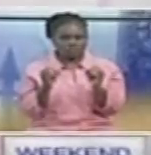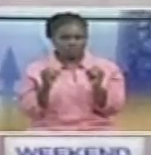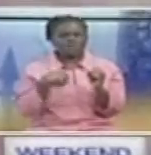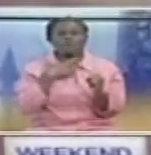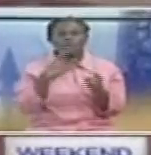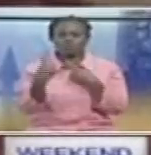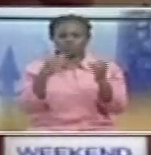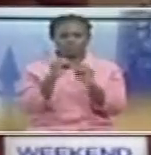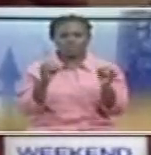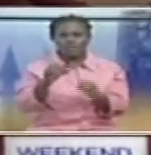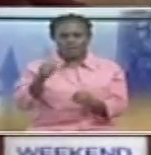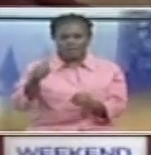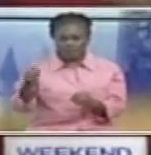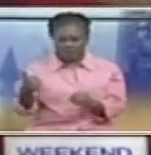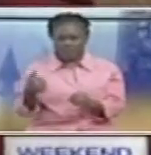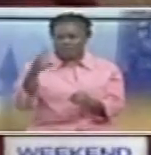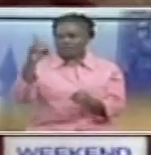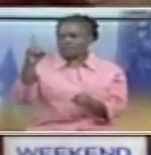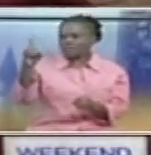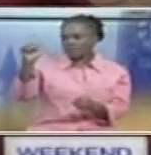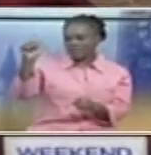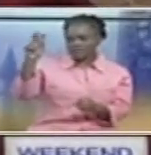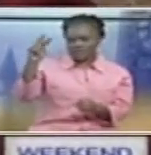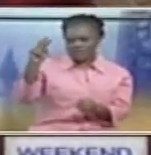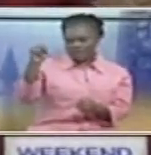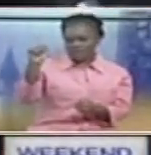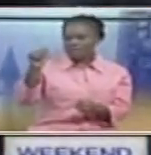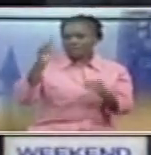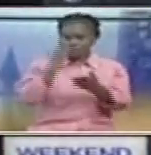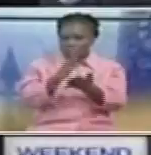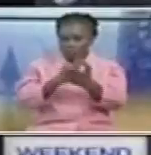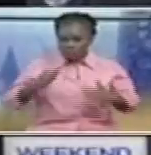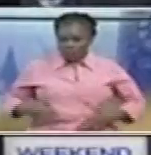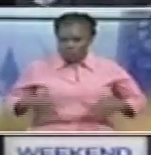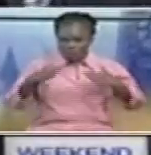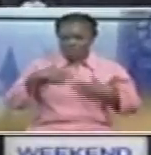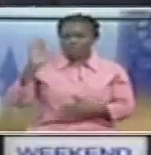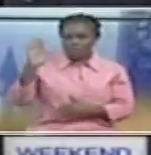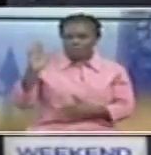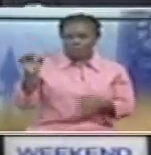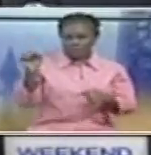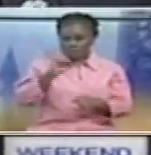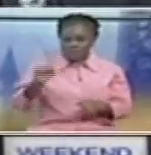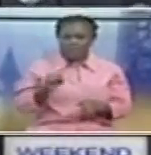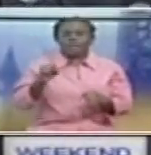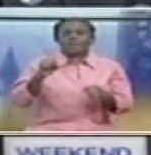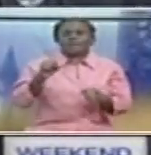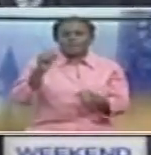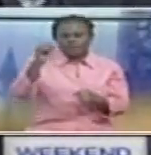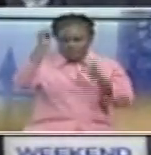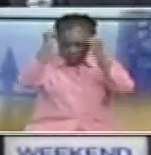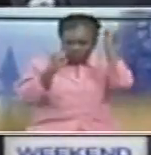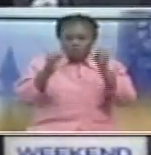Sitaki. Other than the DNA test to confirm indeed the body brought back with George Karari was Suleiman, the military offered